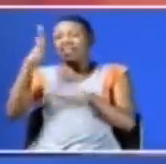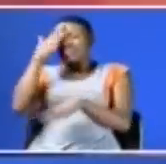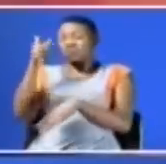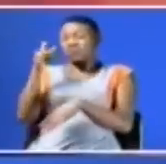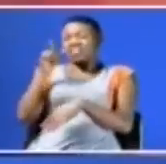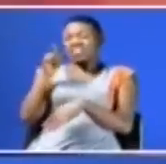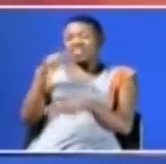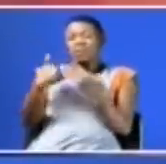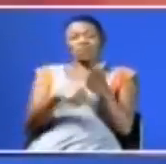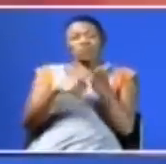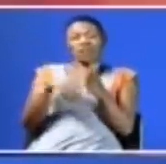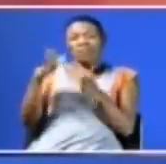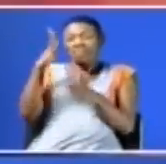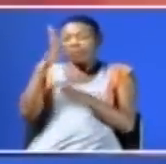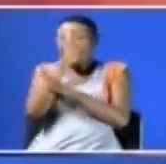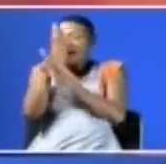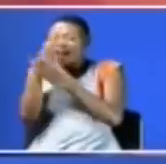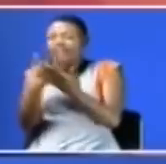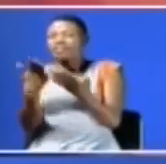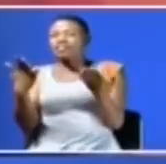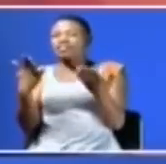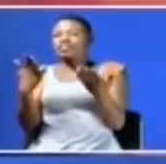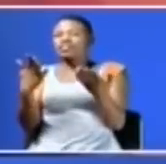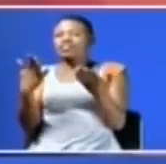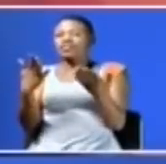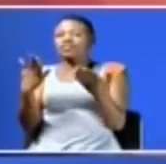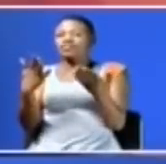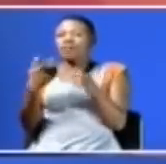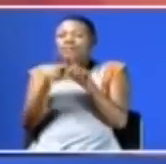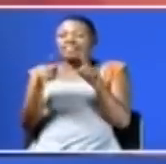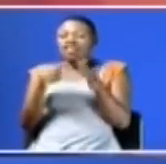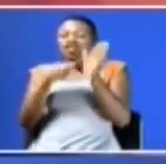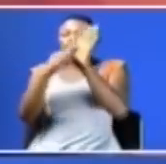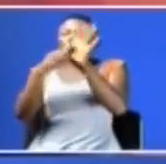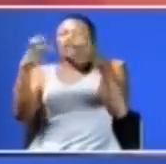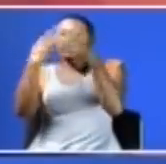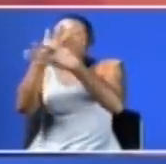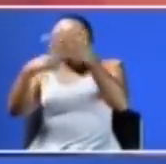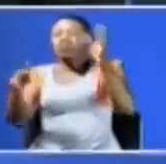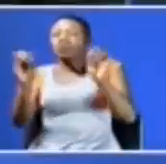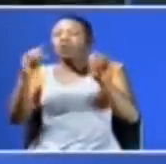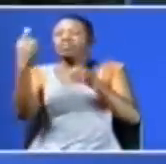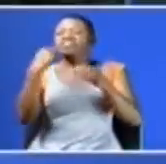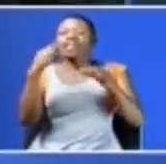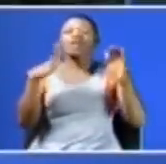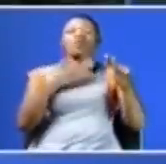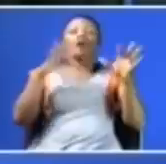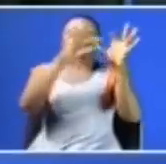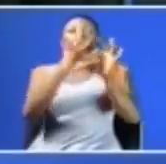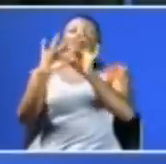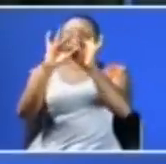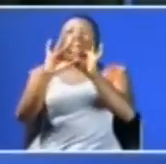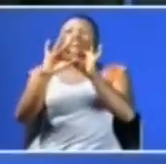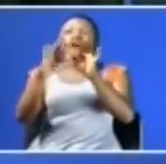this speculation is because they're playing their cards on the table, really. There isn't much that they have put on the table, except to say we want to unite. And like he said, there isn't much